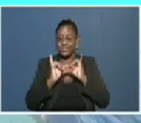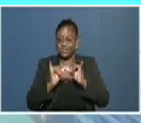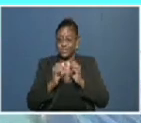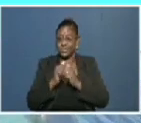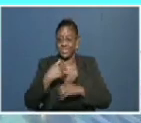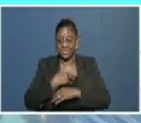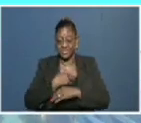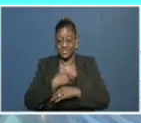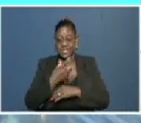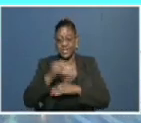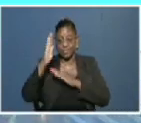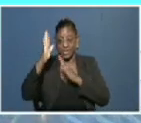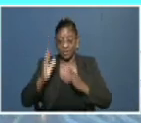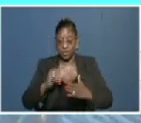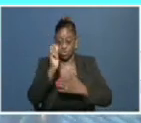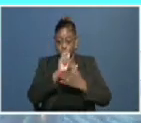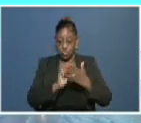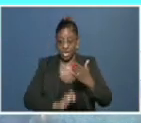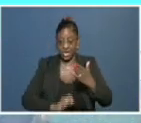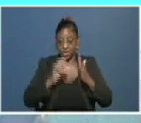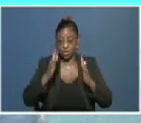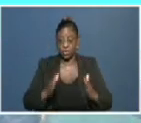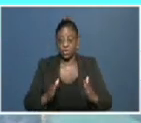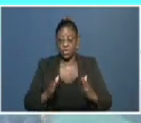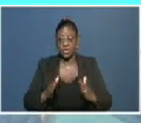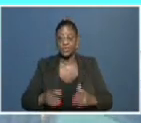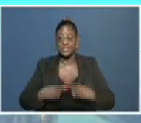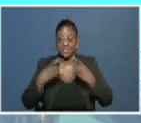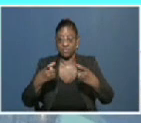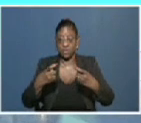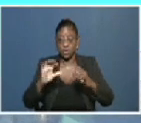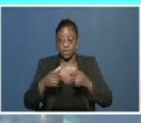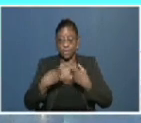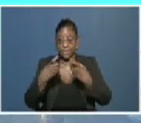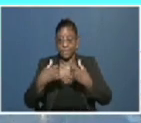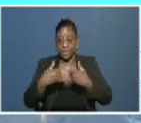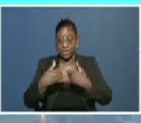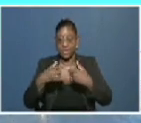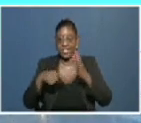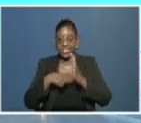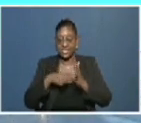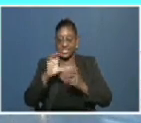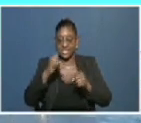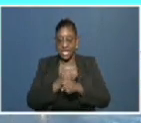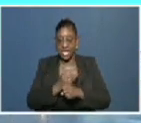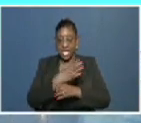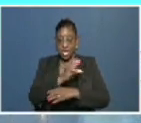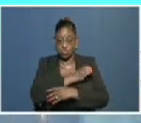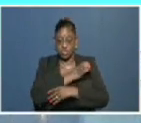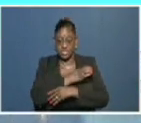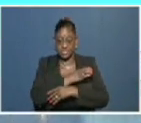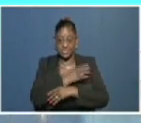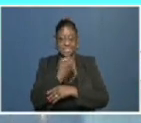A Bahamian director and playwright among those awarded with a Distinguished Order of Merit this year. Our Crystal Darling tells us